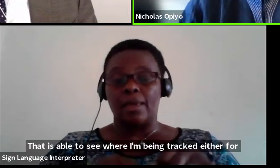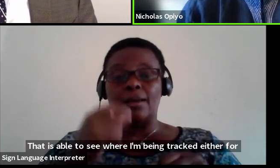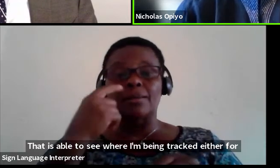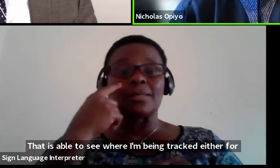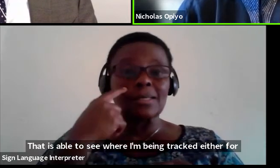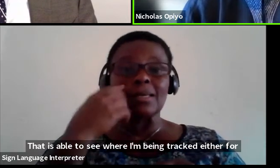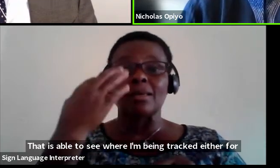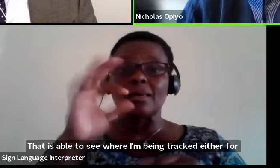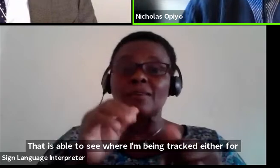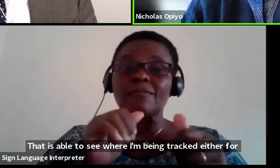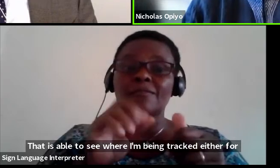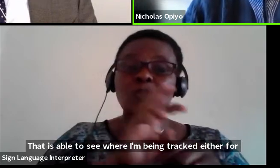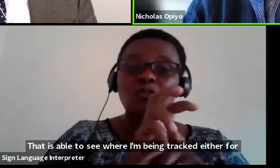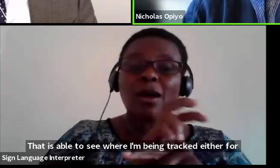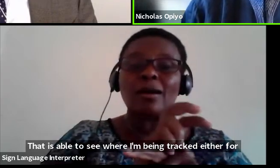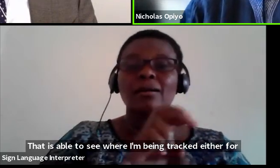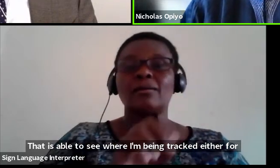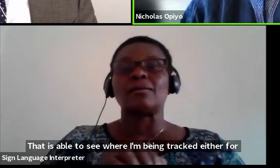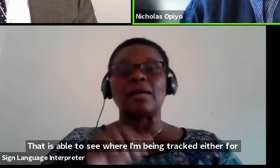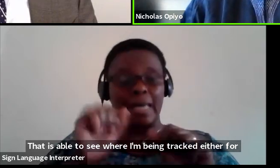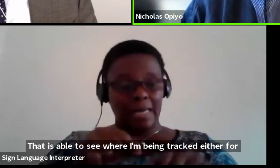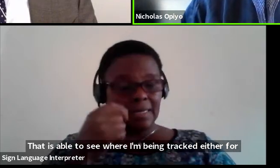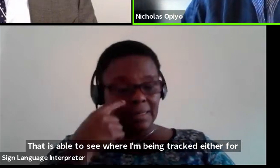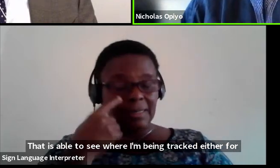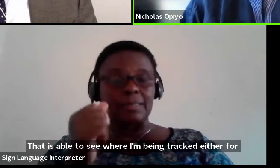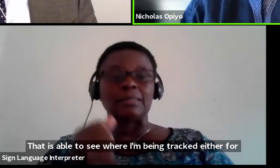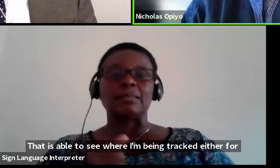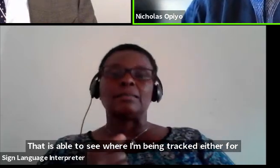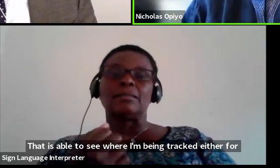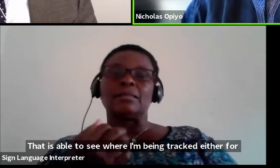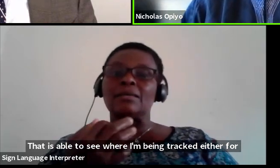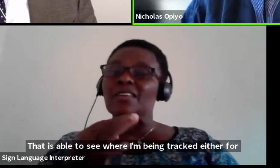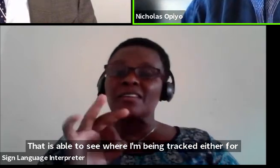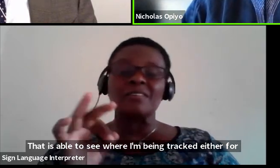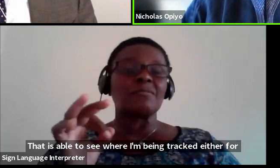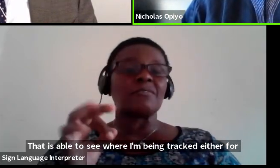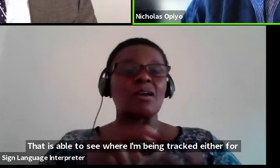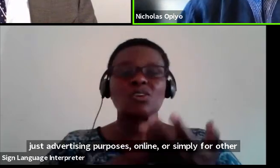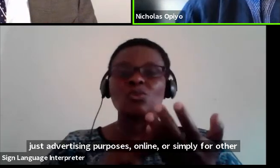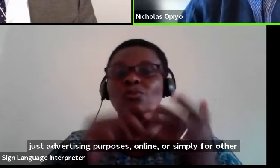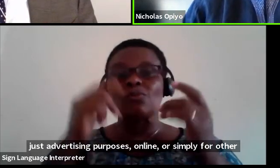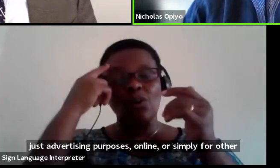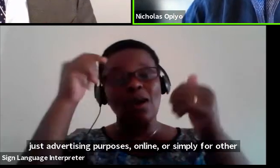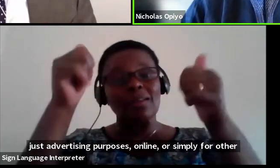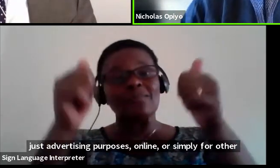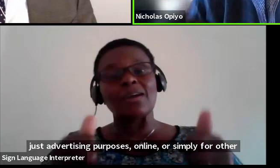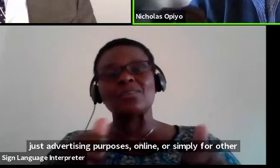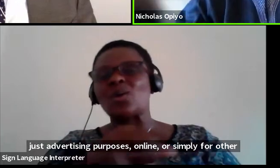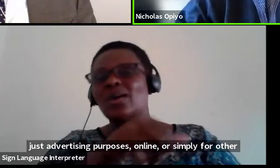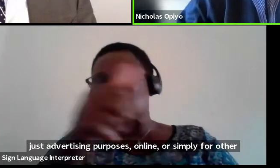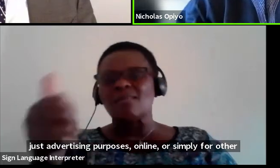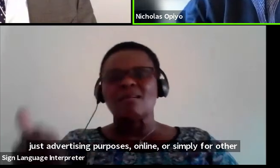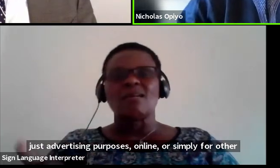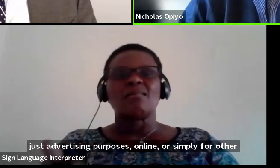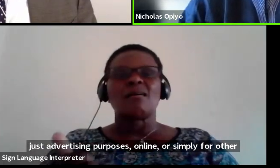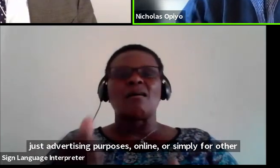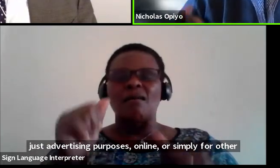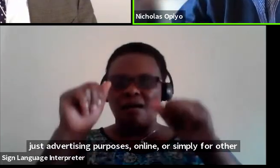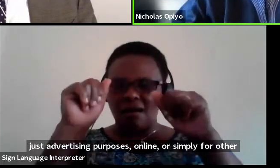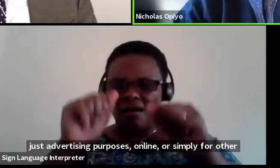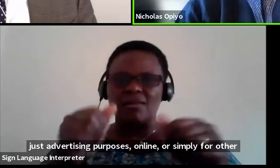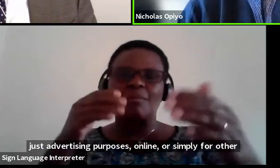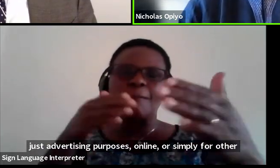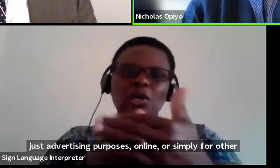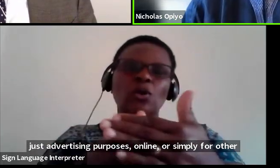just advertising purposes online or simply for other reasons, and is able to block or